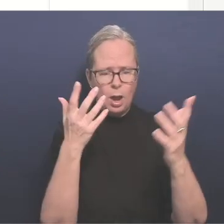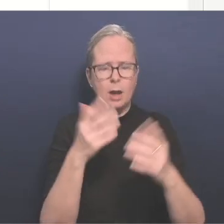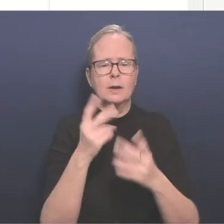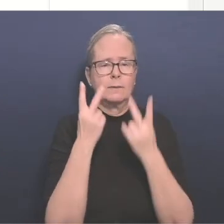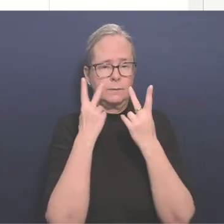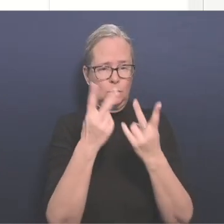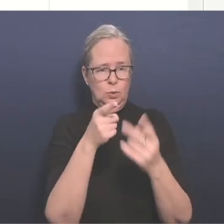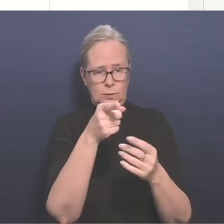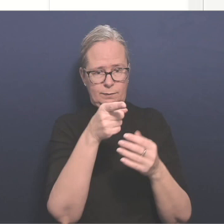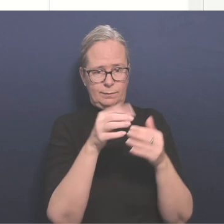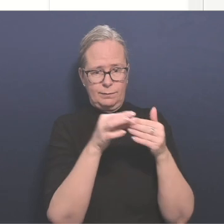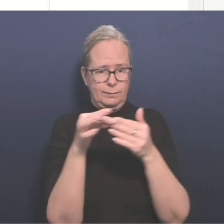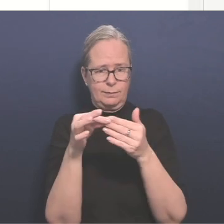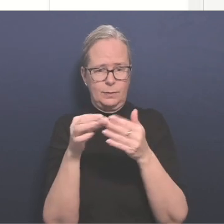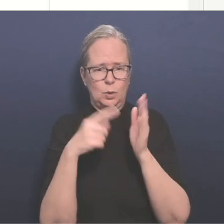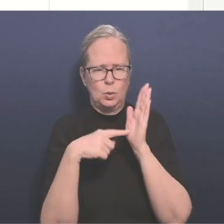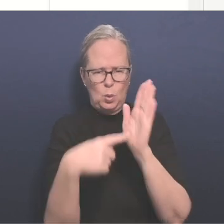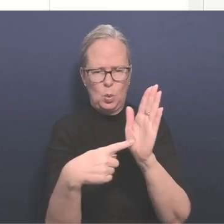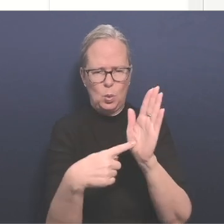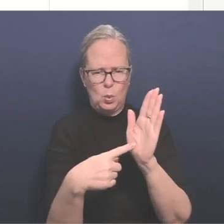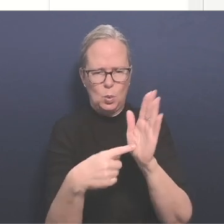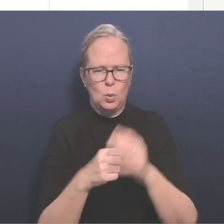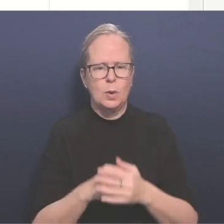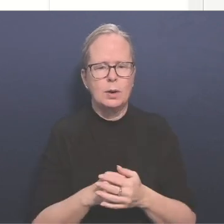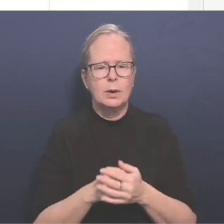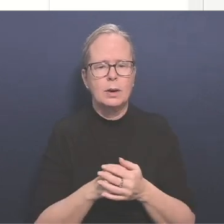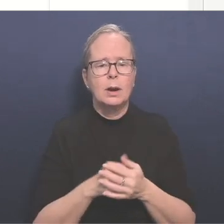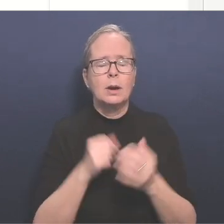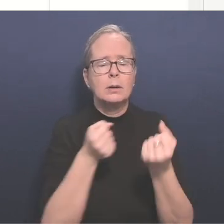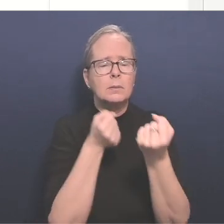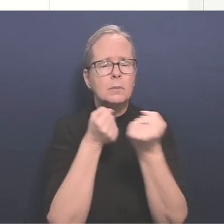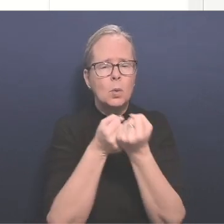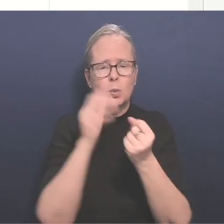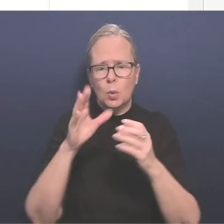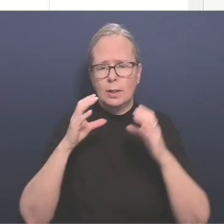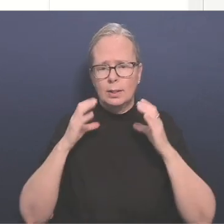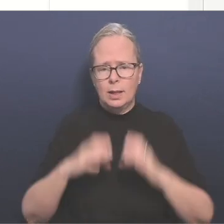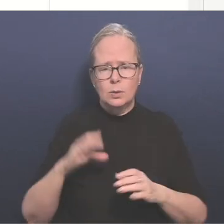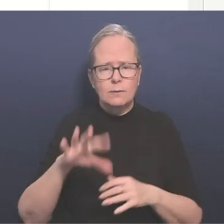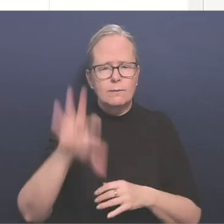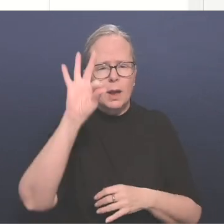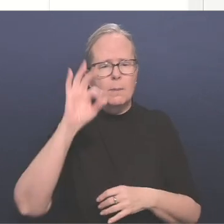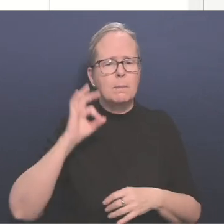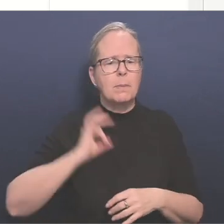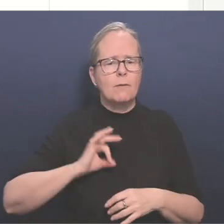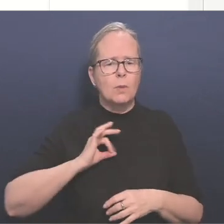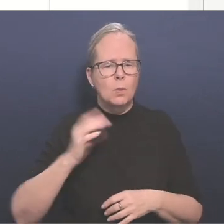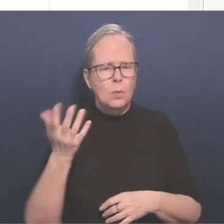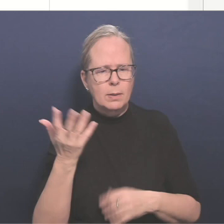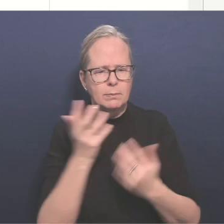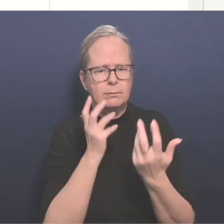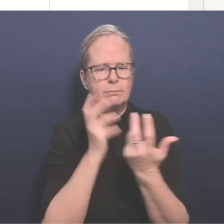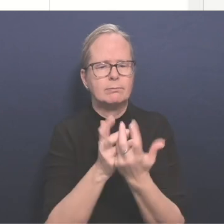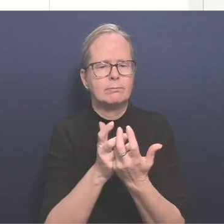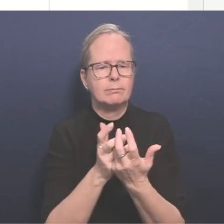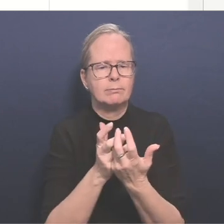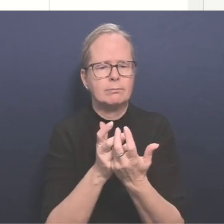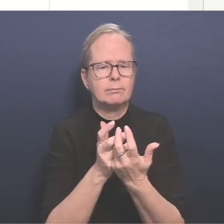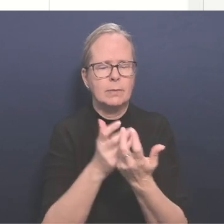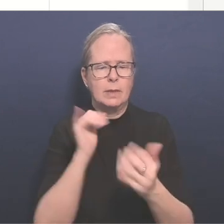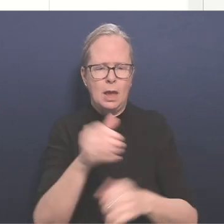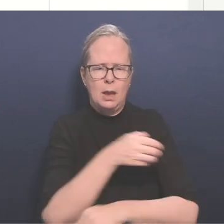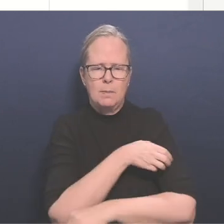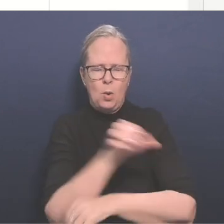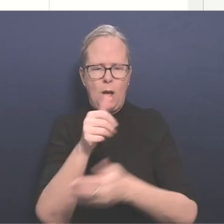of your client will determine what benefits are available to your client in that province,